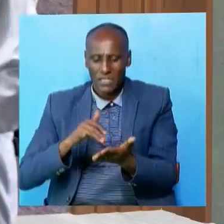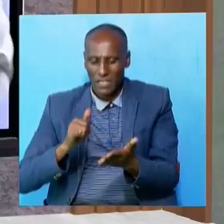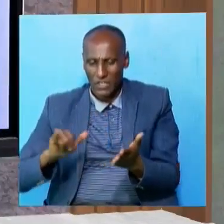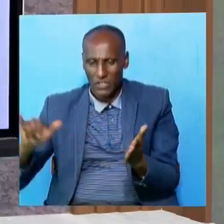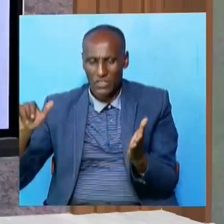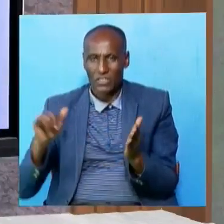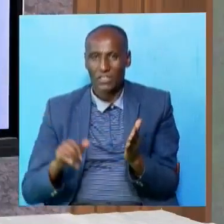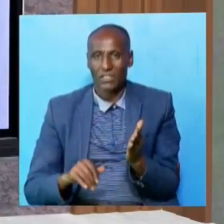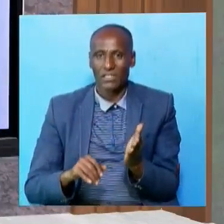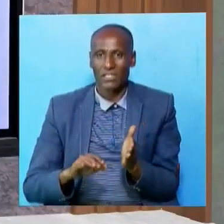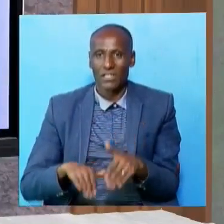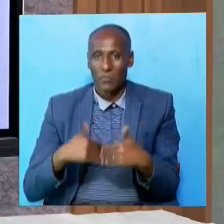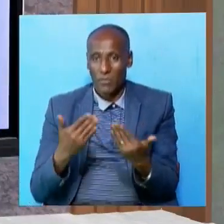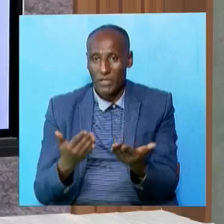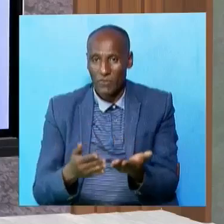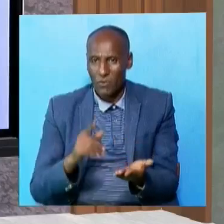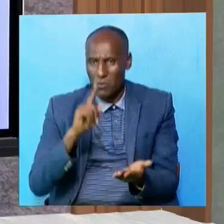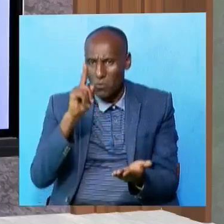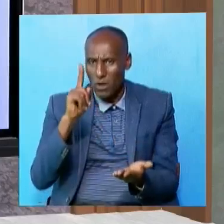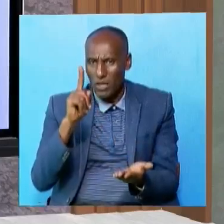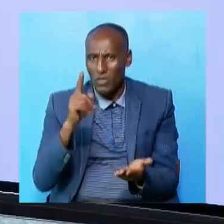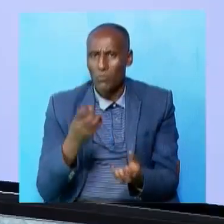more.